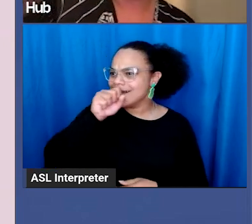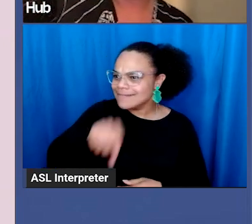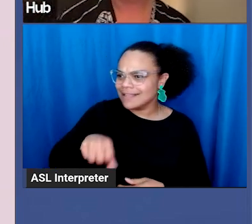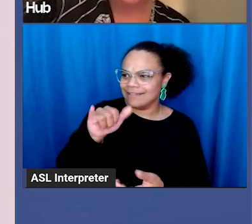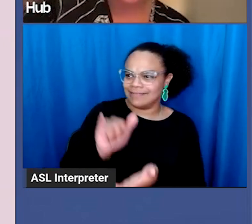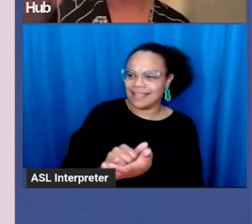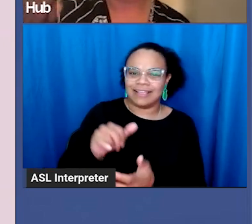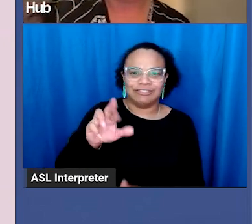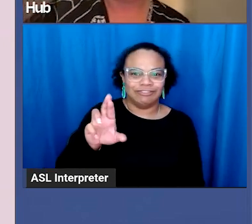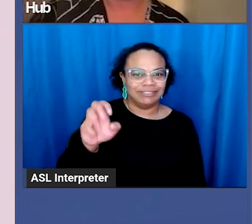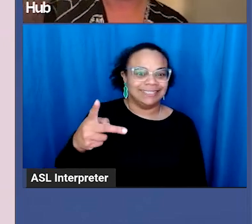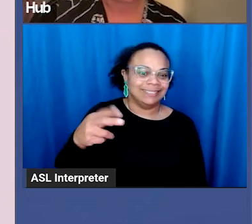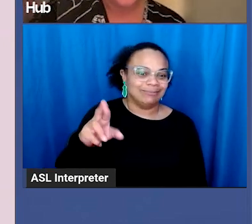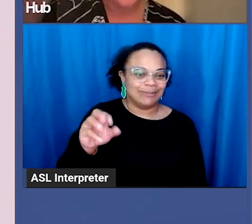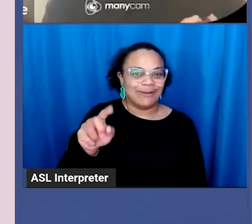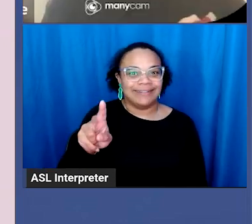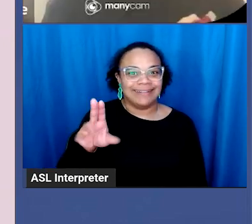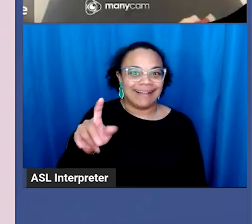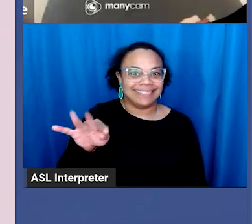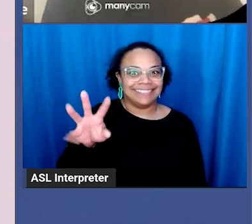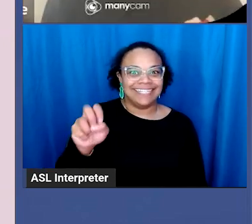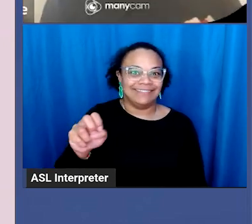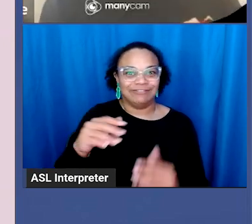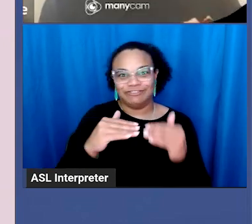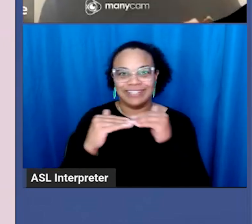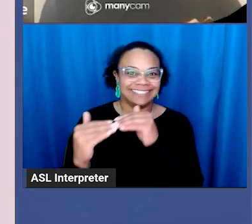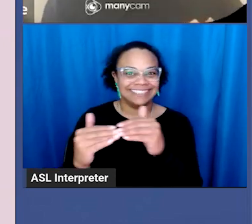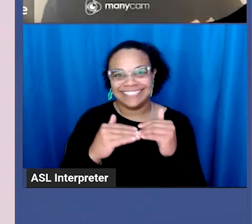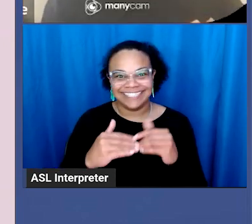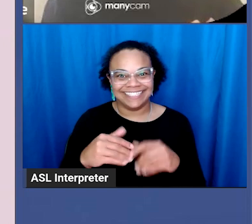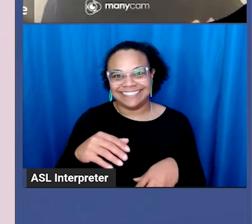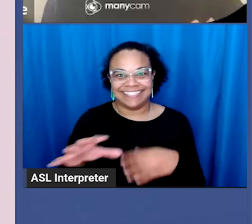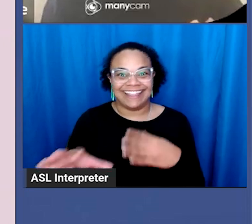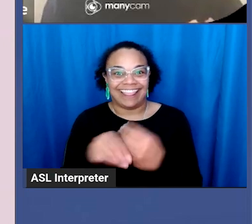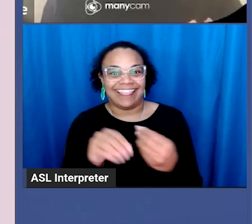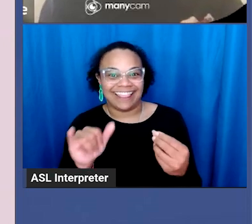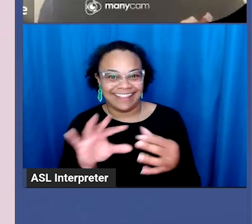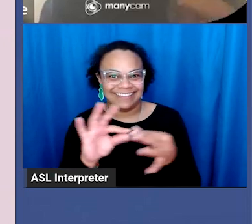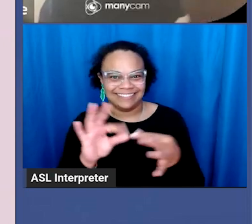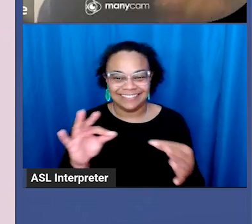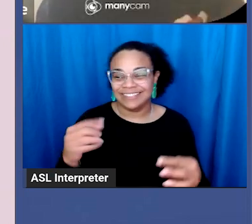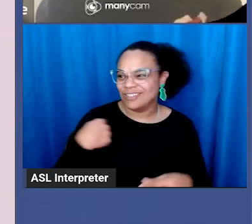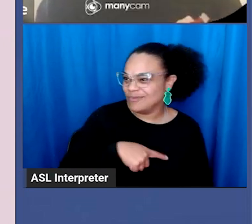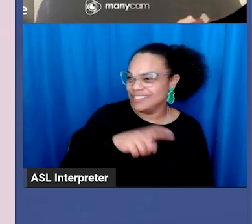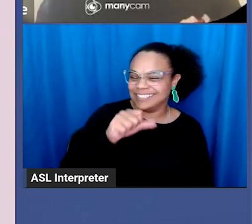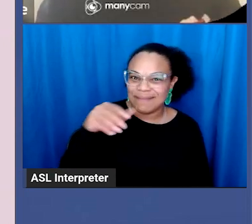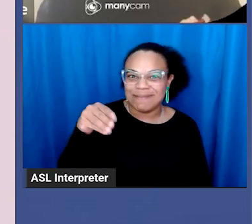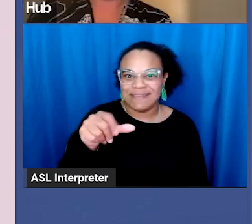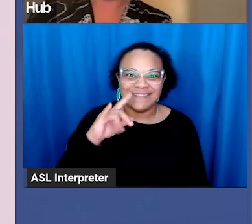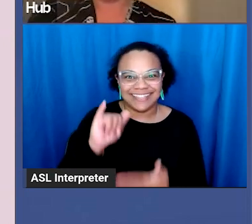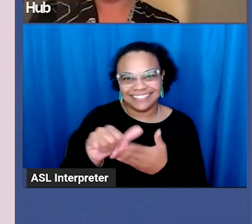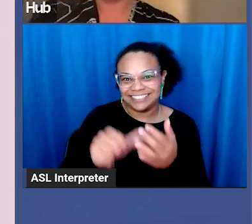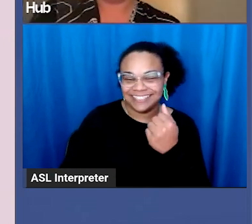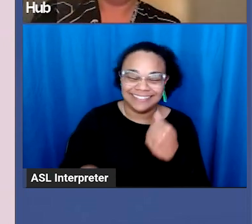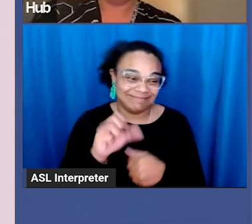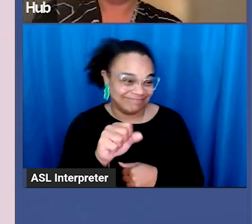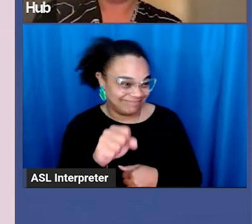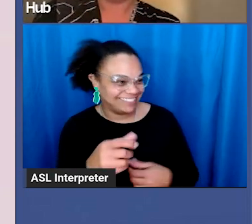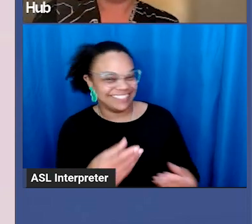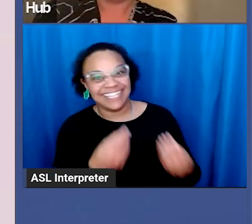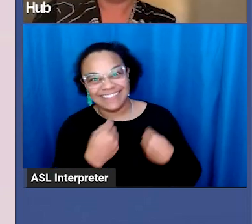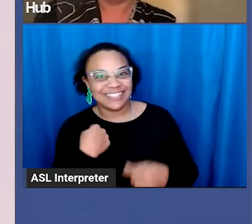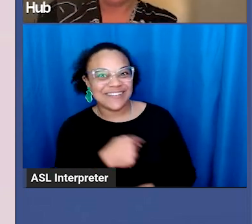justice like thrown in there, which is like, we should not be paying for this shit. Right? Just Yeah. a reminder. Just Love it. give it to